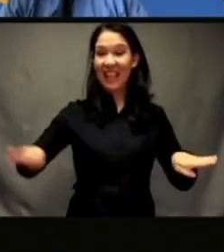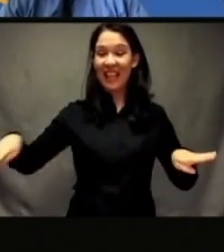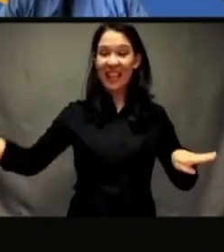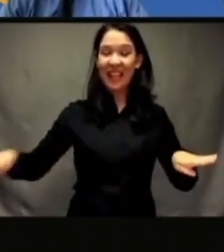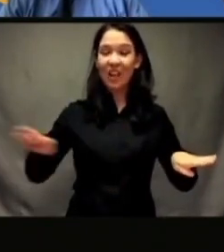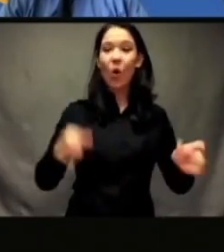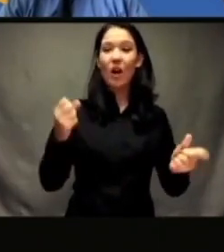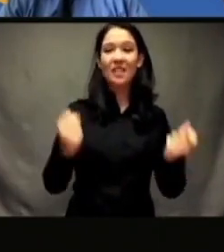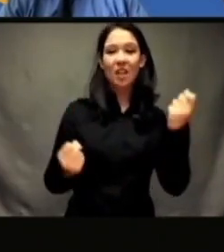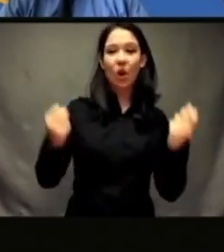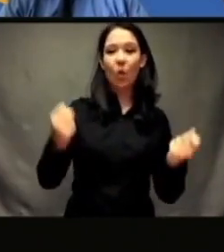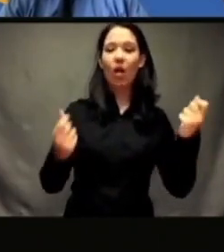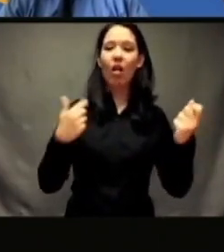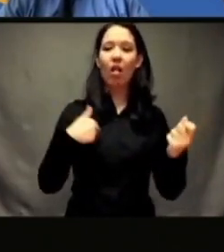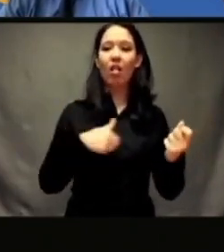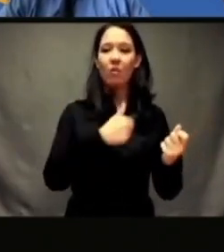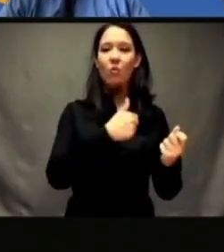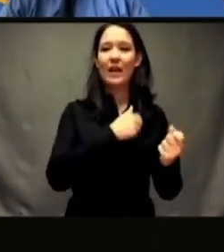can make.